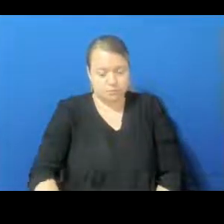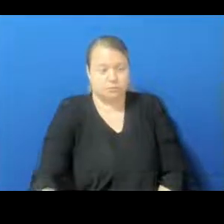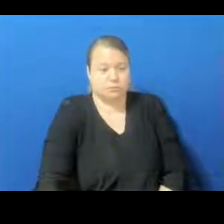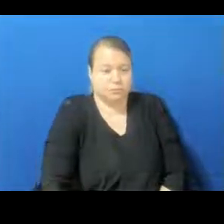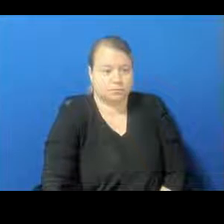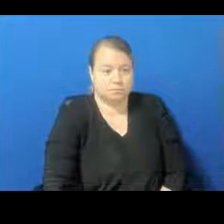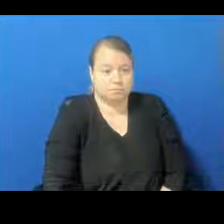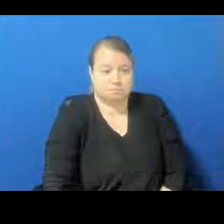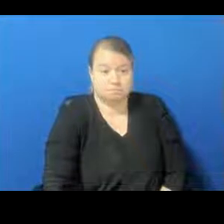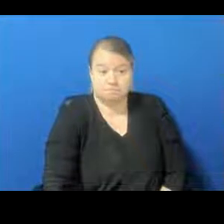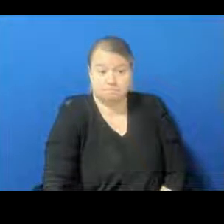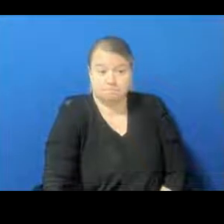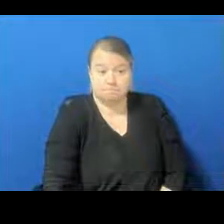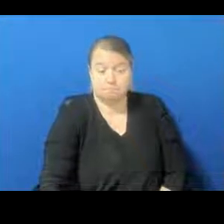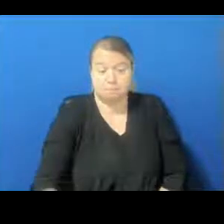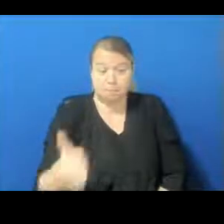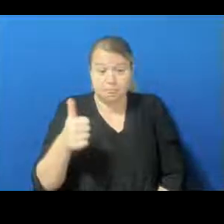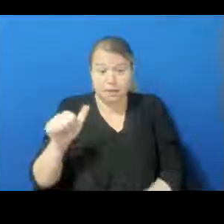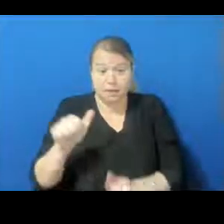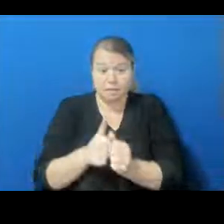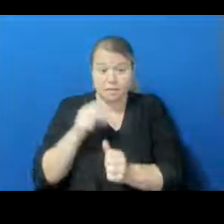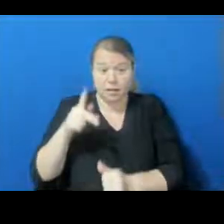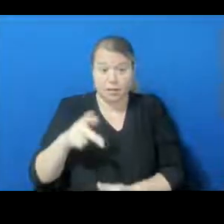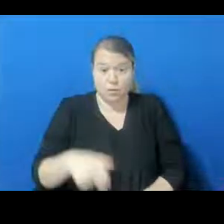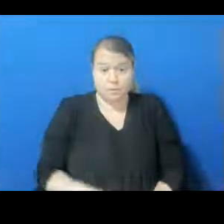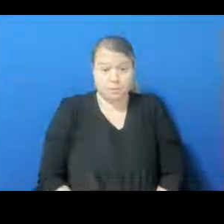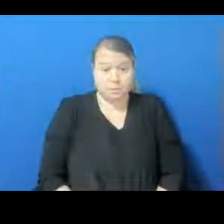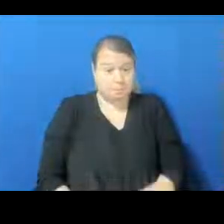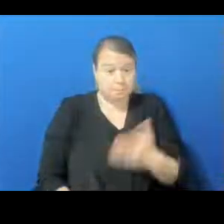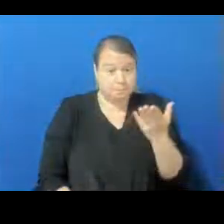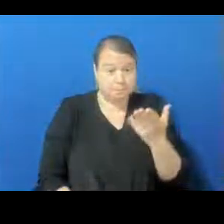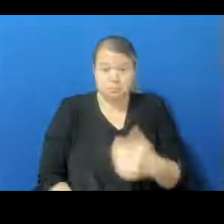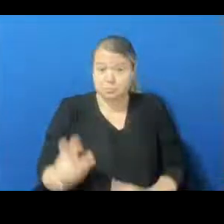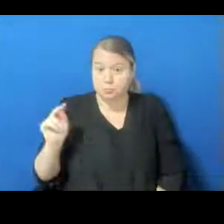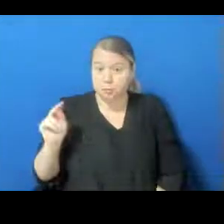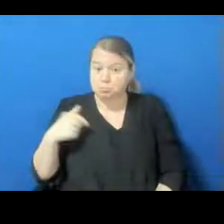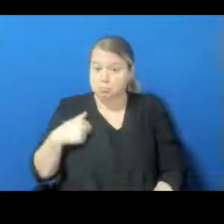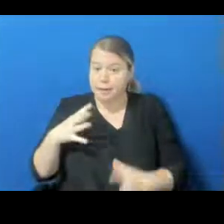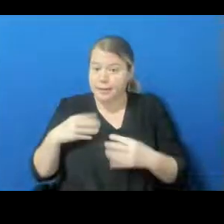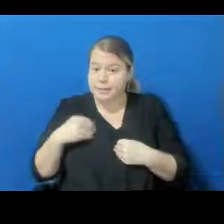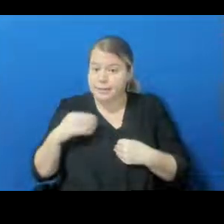Do you have any follow-up, Samir? I accept the comment.